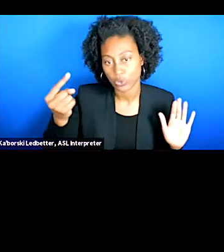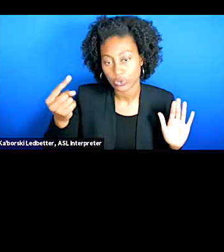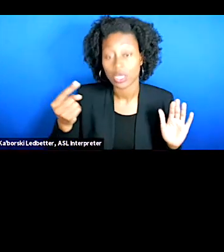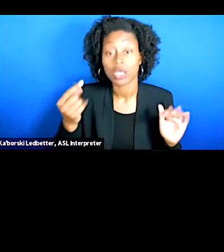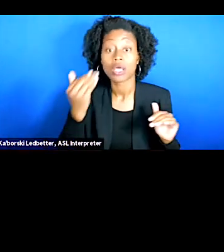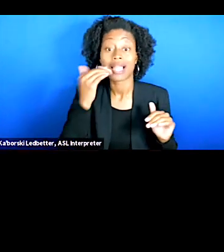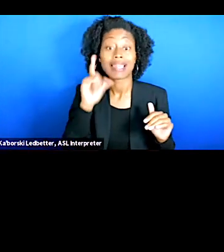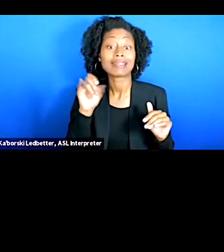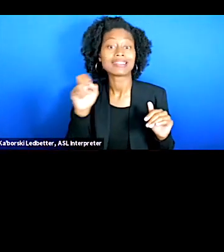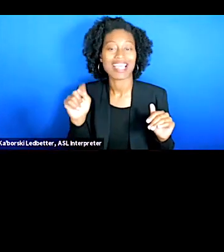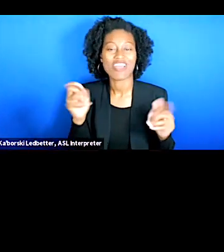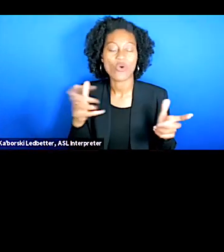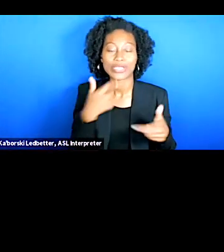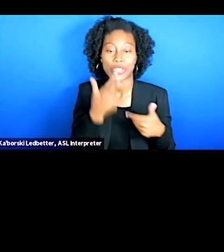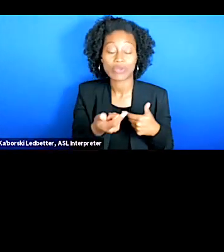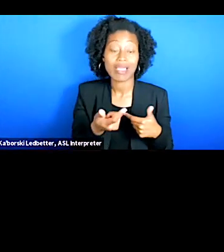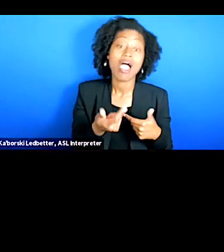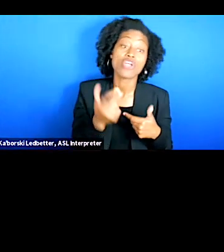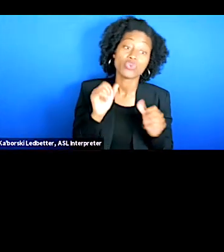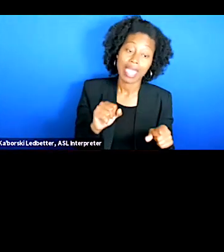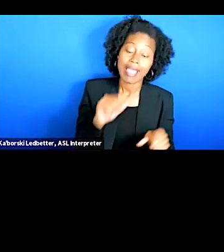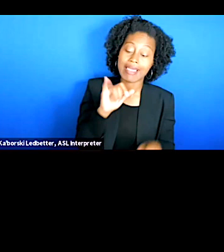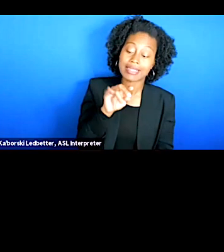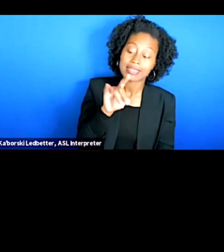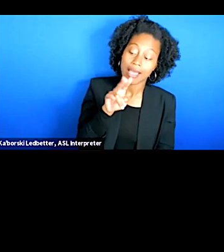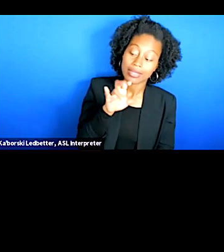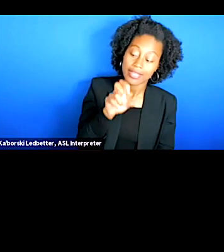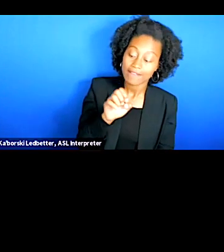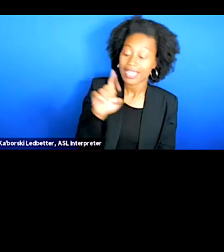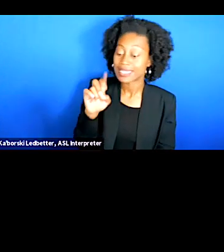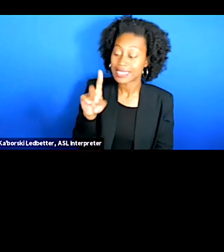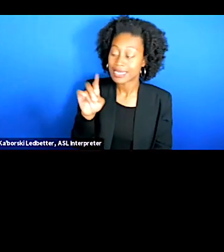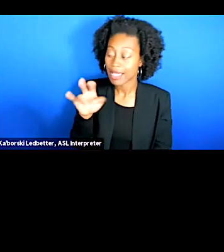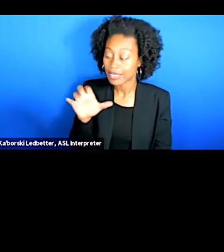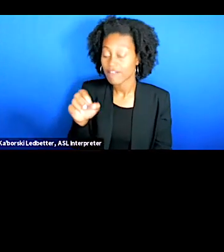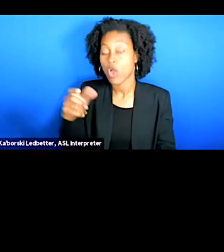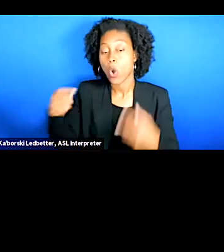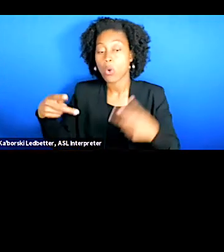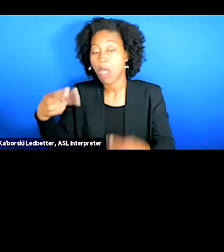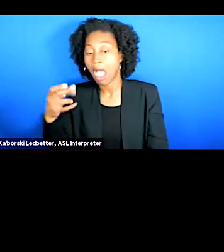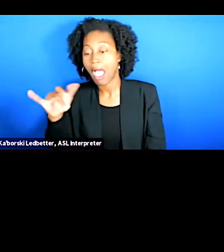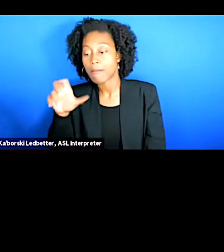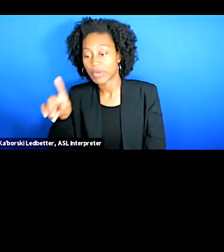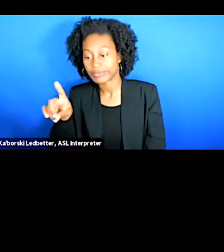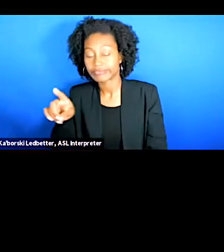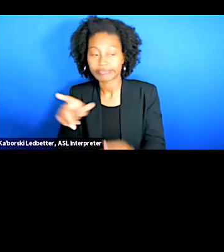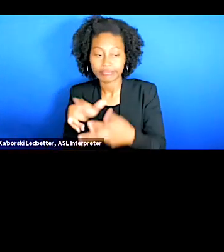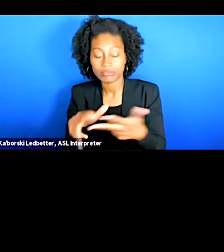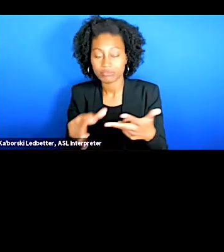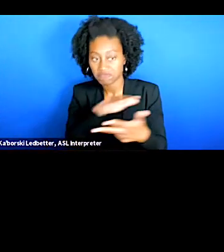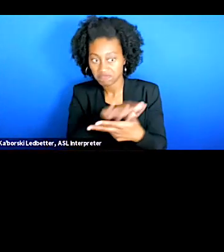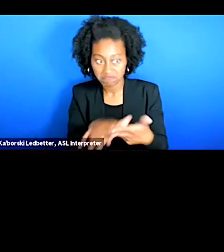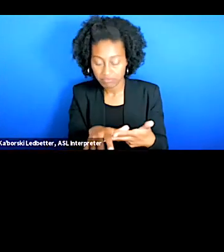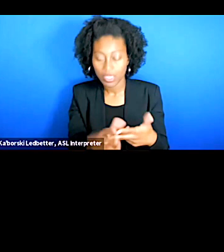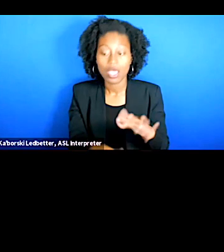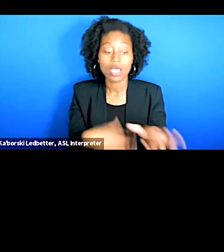coded using inductive, deductive, or hybrid coding. The second step is to develop descriptive themes, which